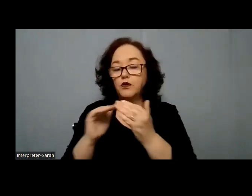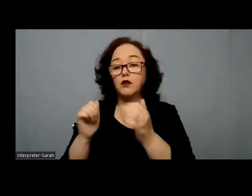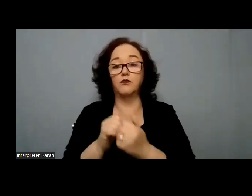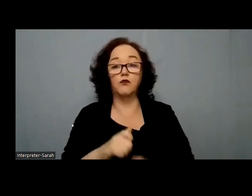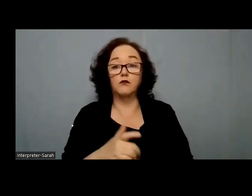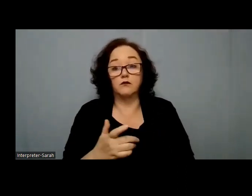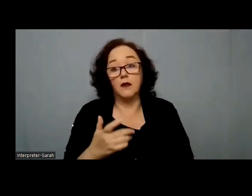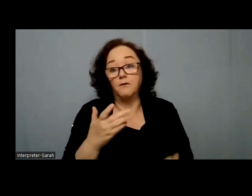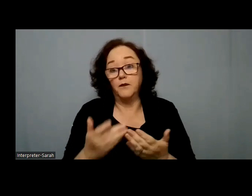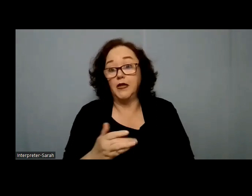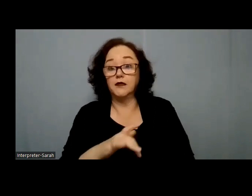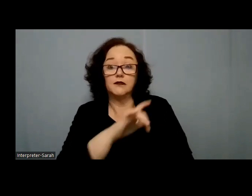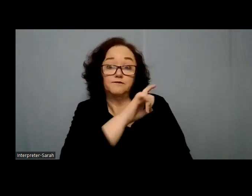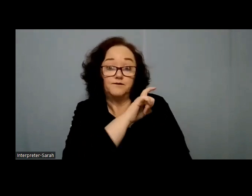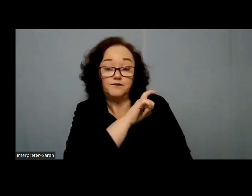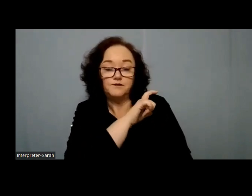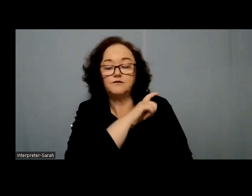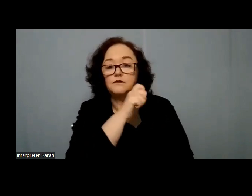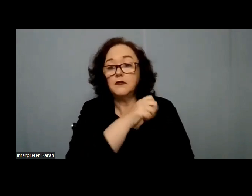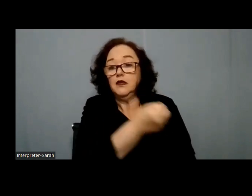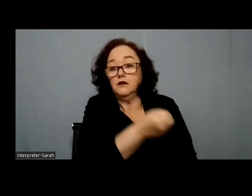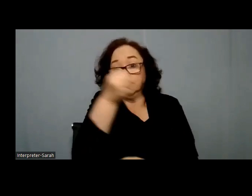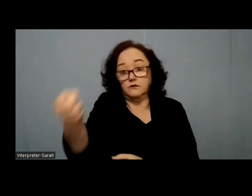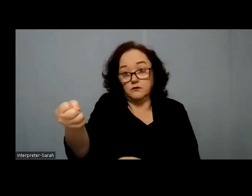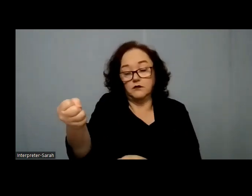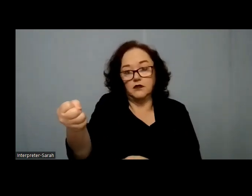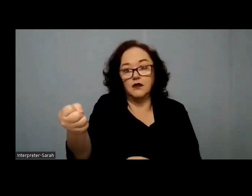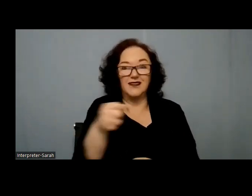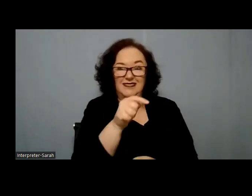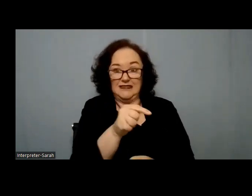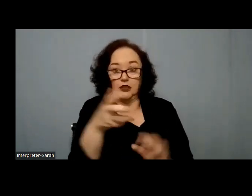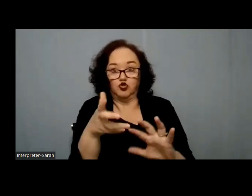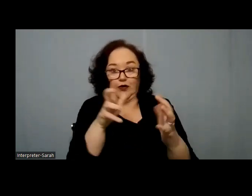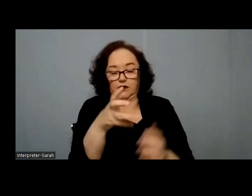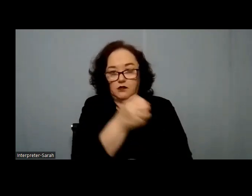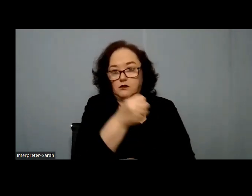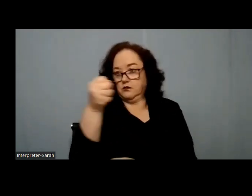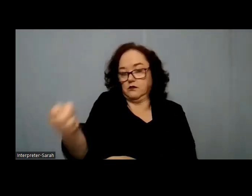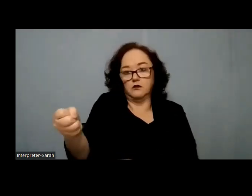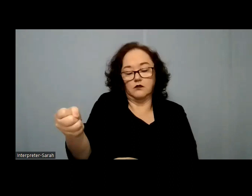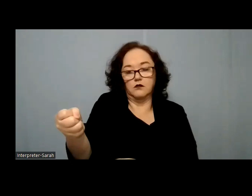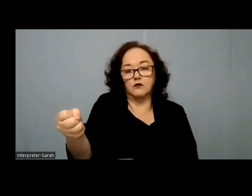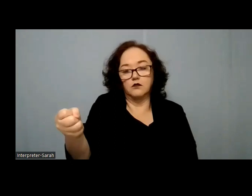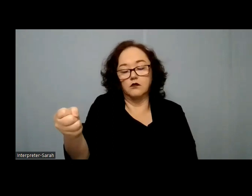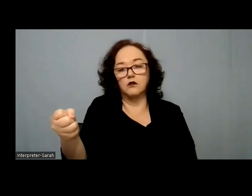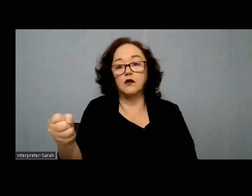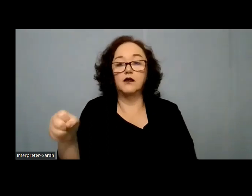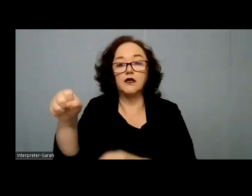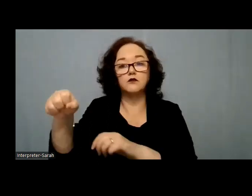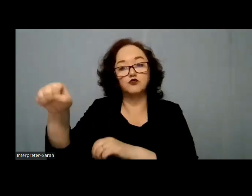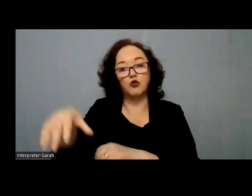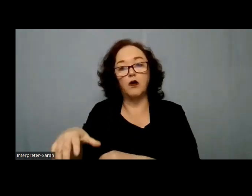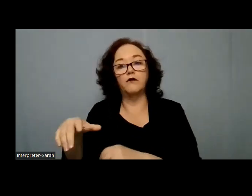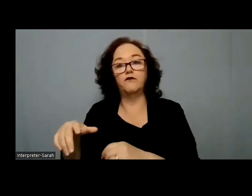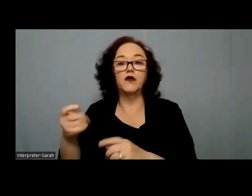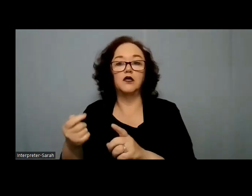to triage an individual experiencing a crisis in the community and dropping those persons off at our diversion centers that are